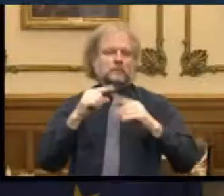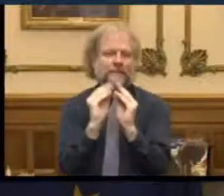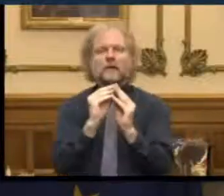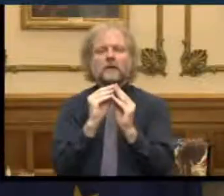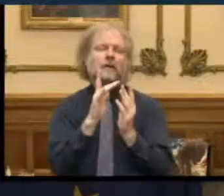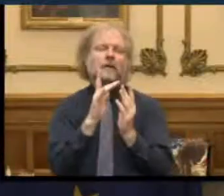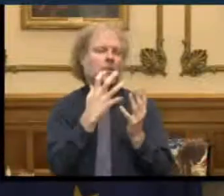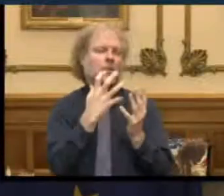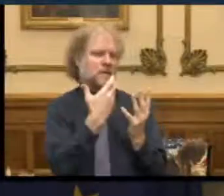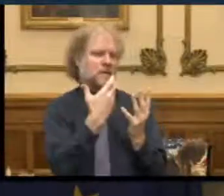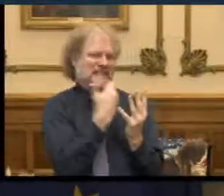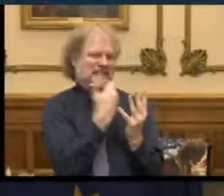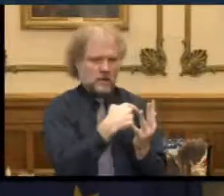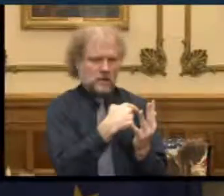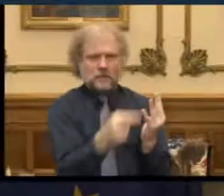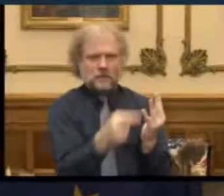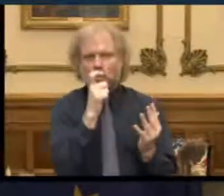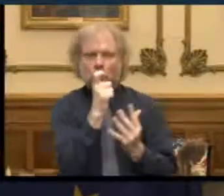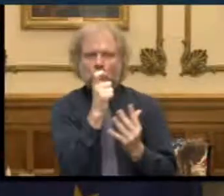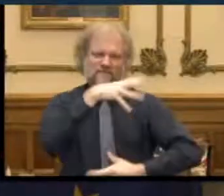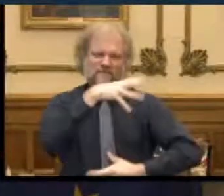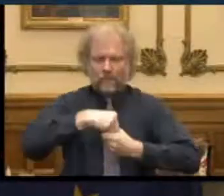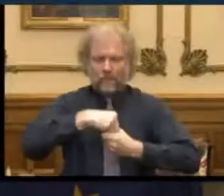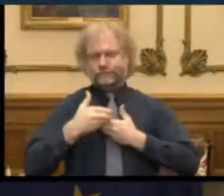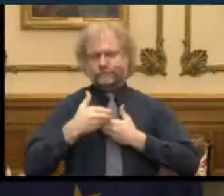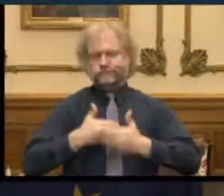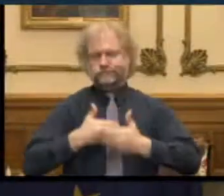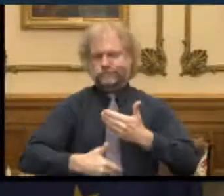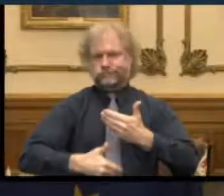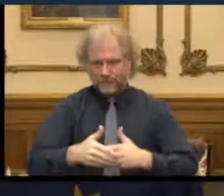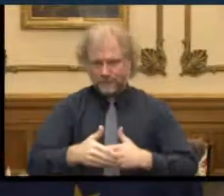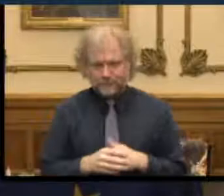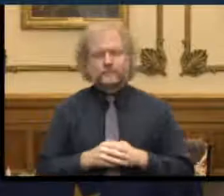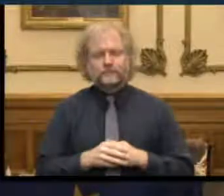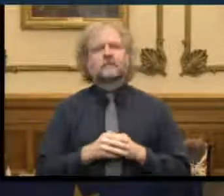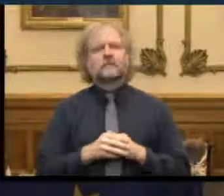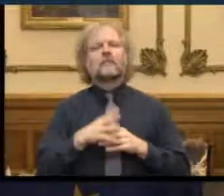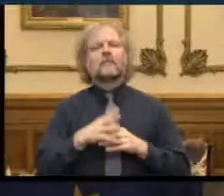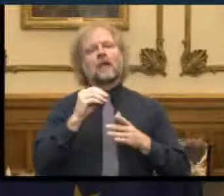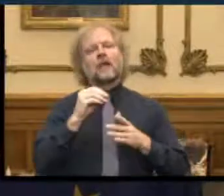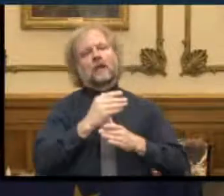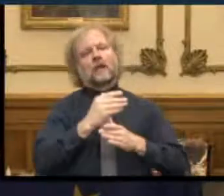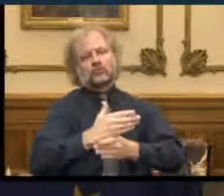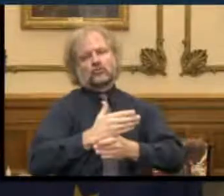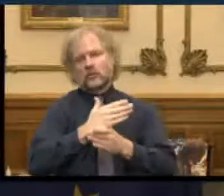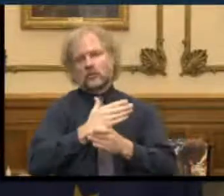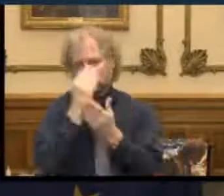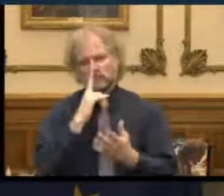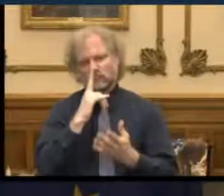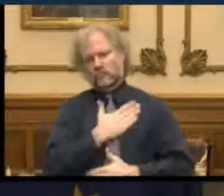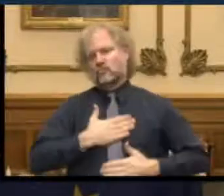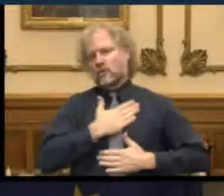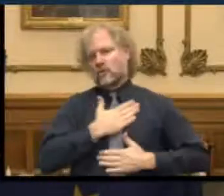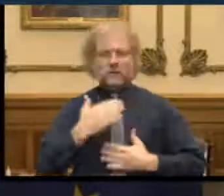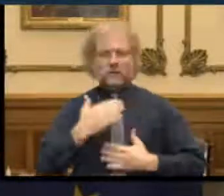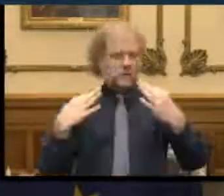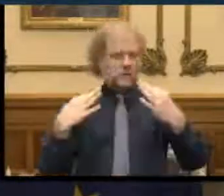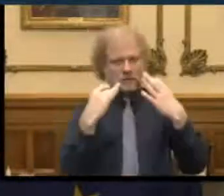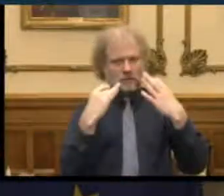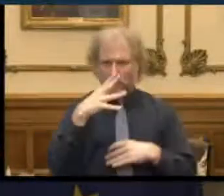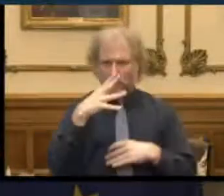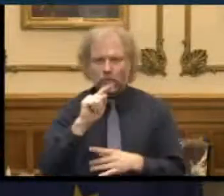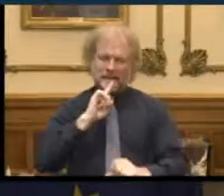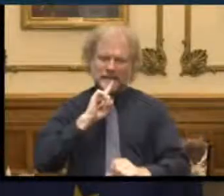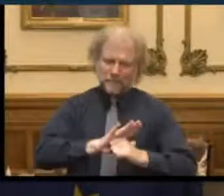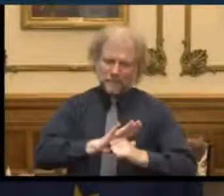had a hand in this progress, and again, share my appreciation for all the input and all the commitment to getting